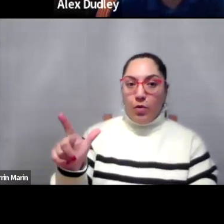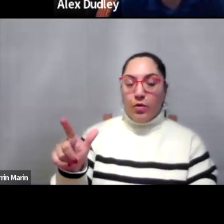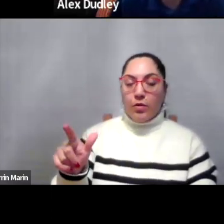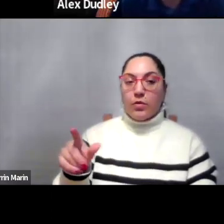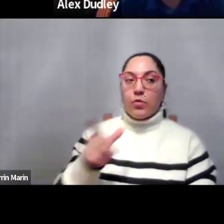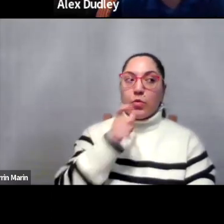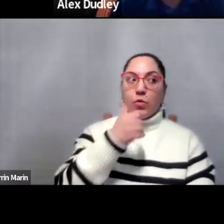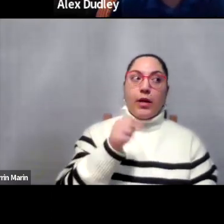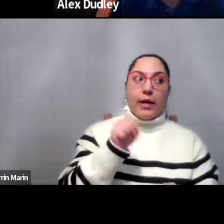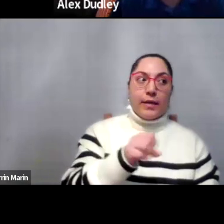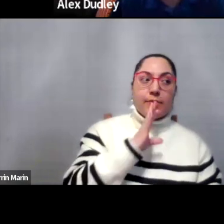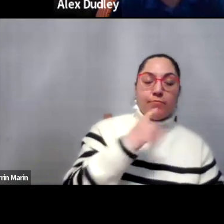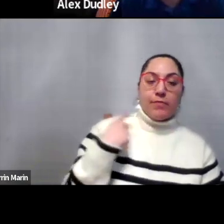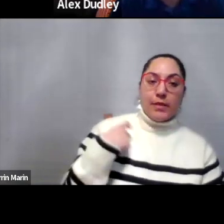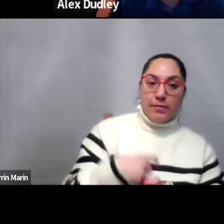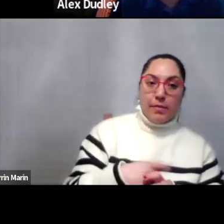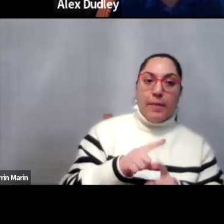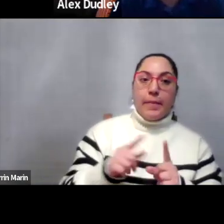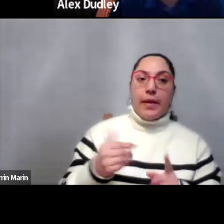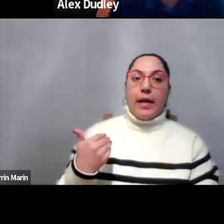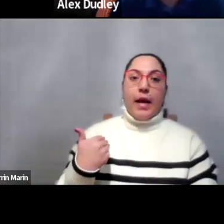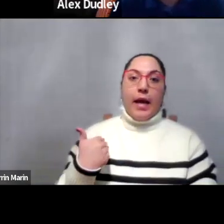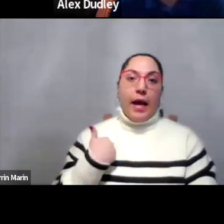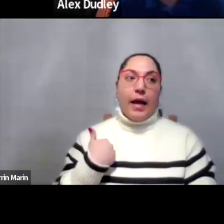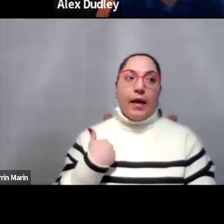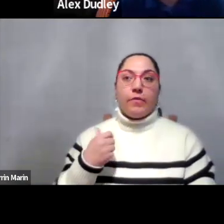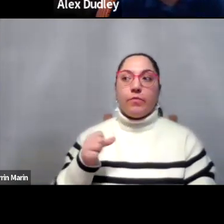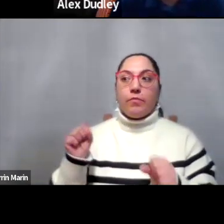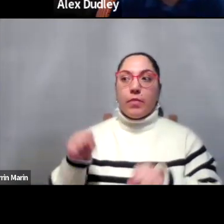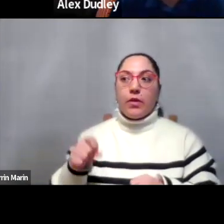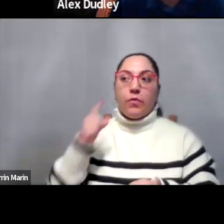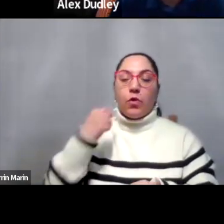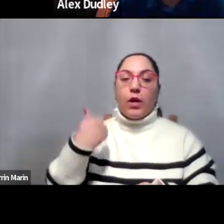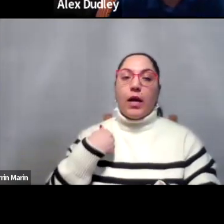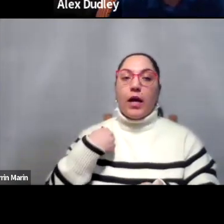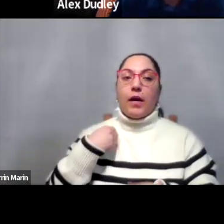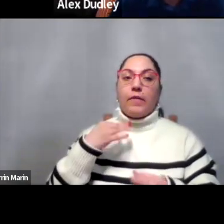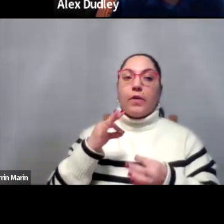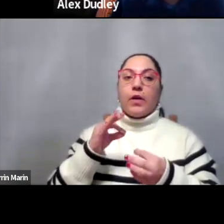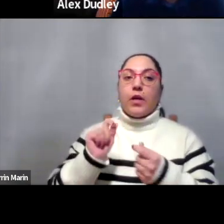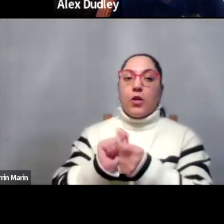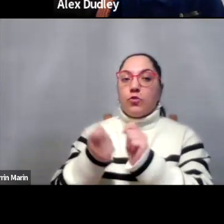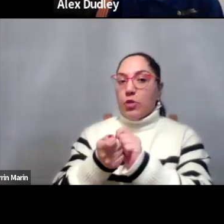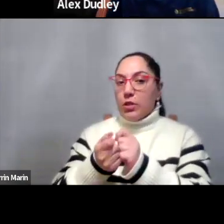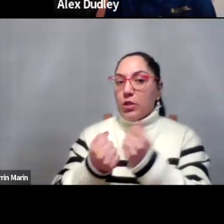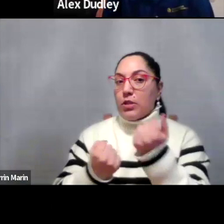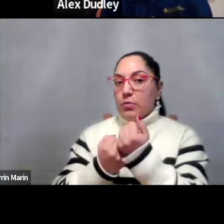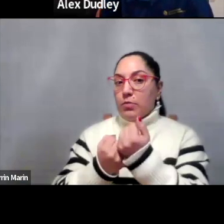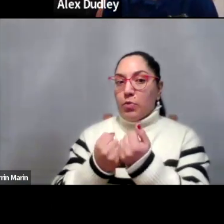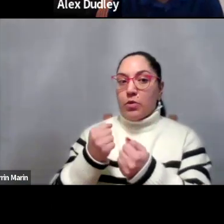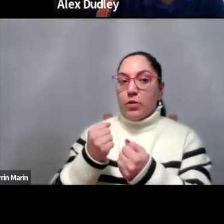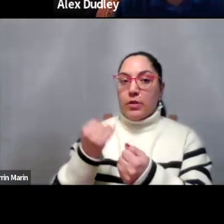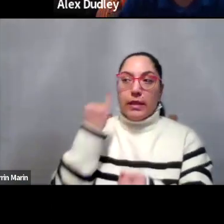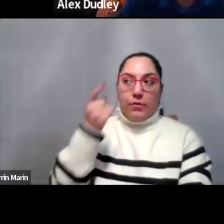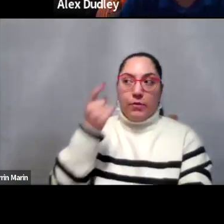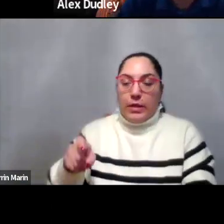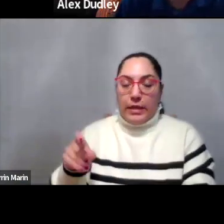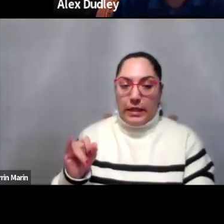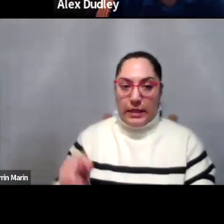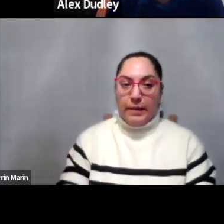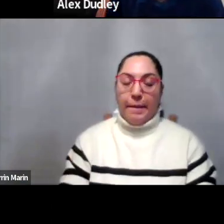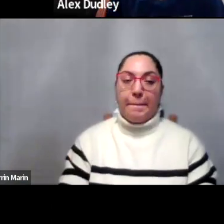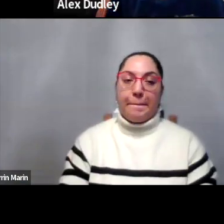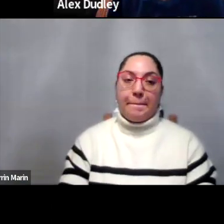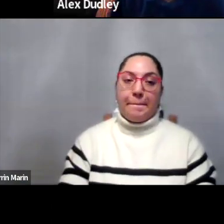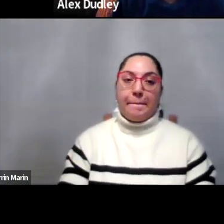therapists, but we also have the means to provide translation support for encounters if those are needed as